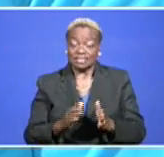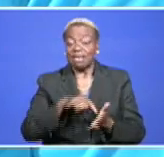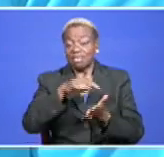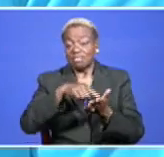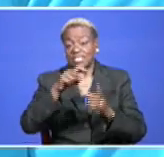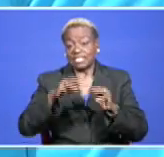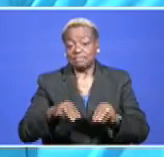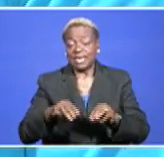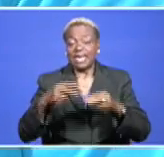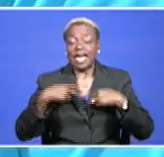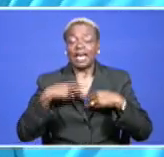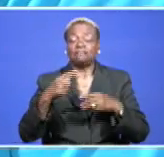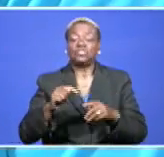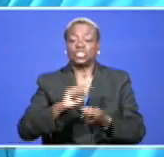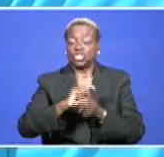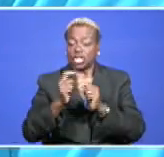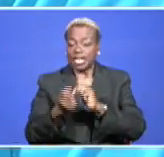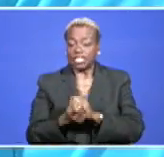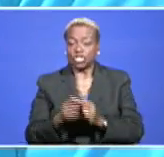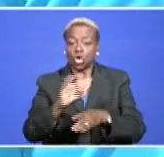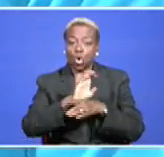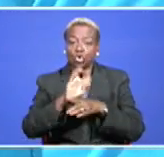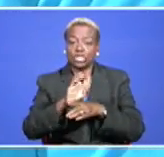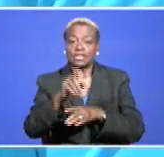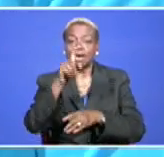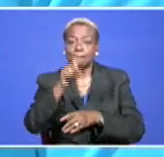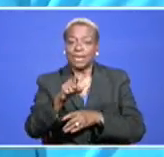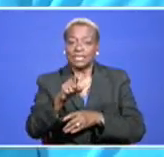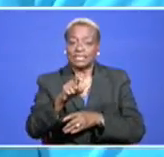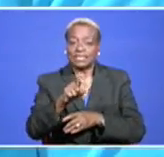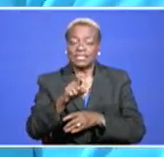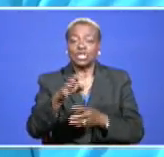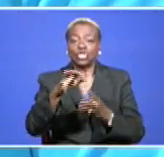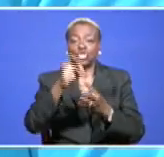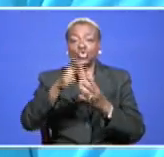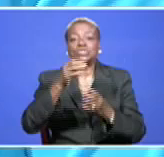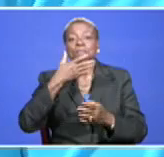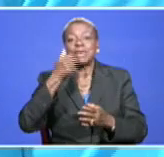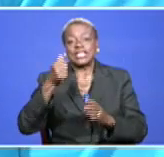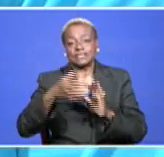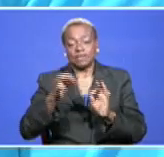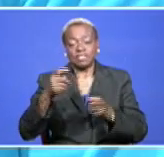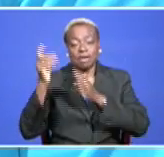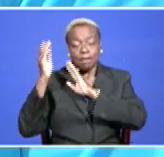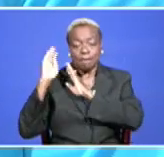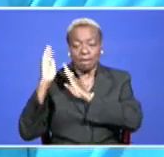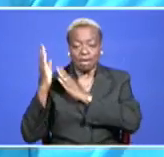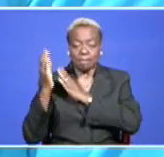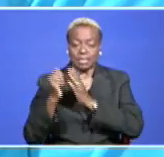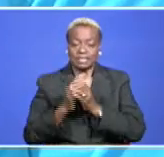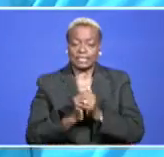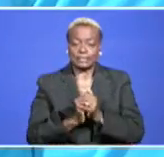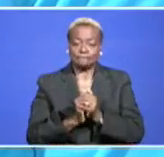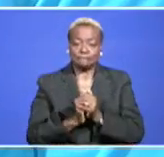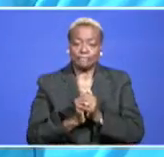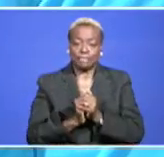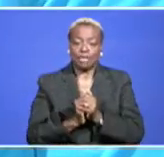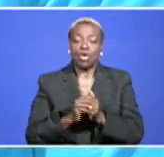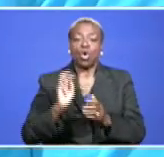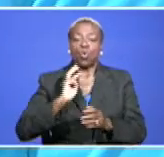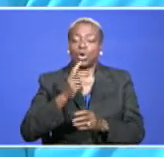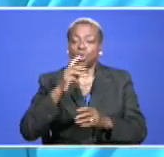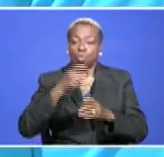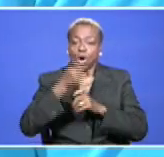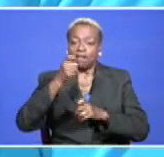the Bahamas. And it's particularly important because we've won CARIFTA 3 out of the last, and we've three-peated in CARIFTA. We actually won 5 out of the last